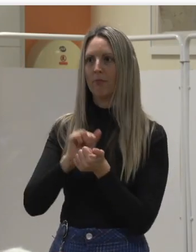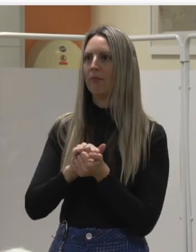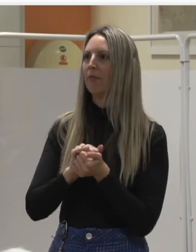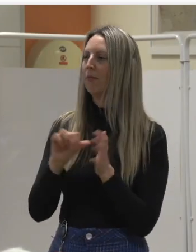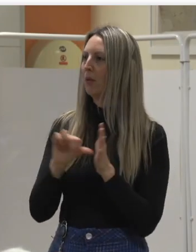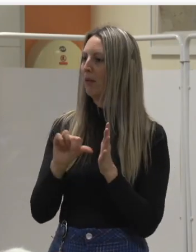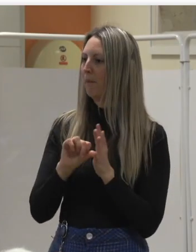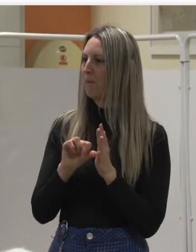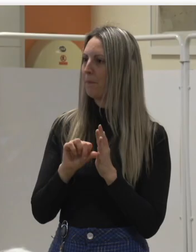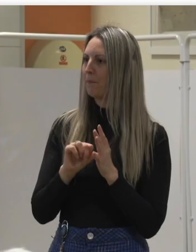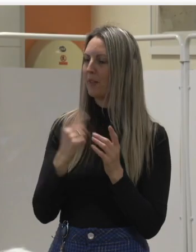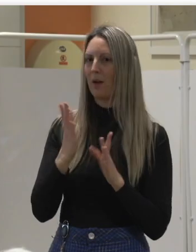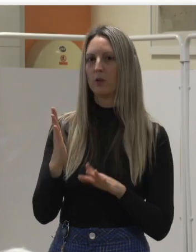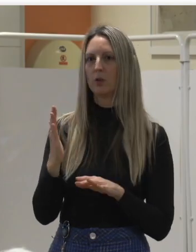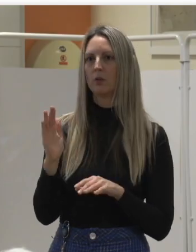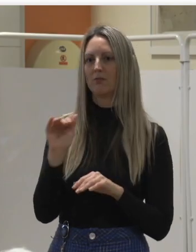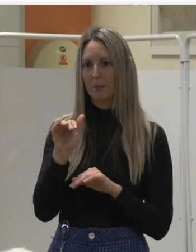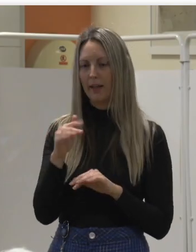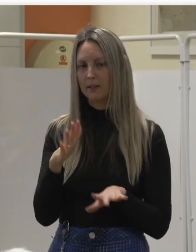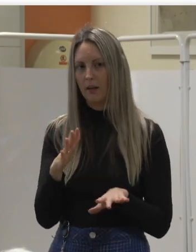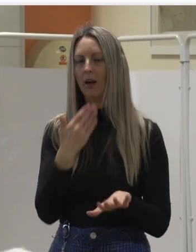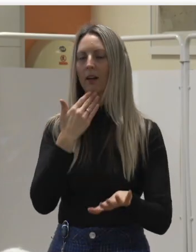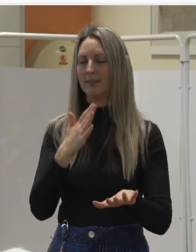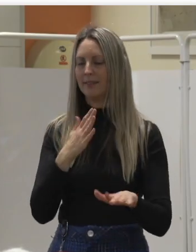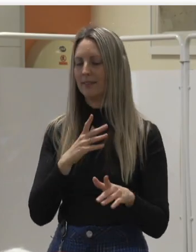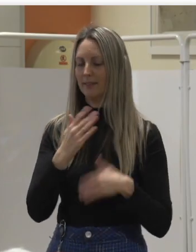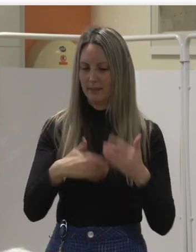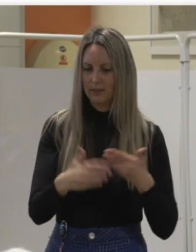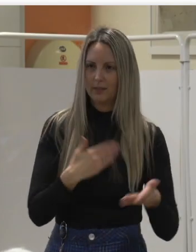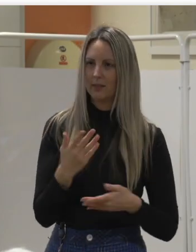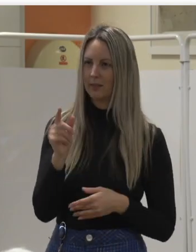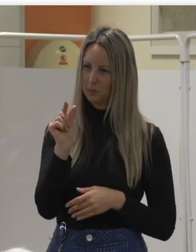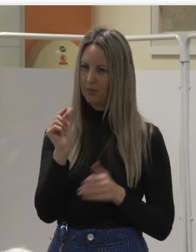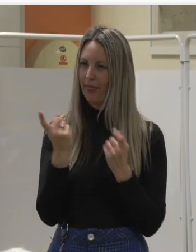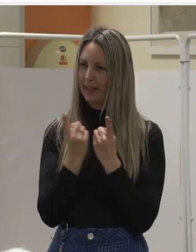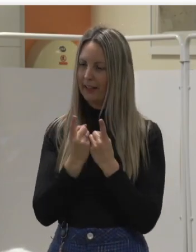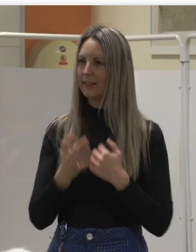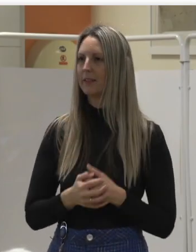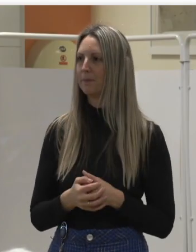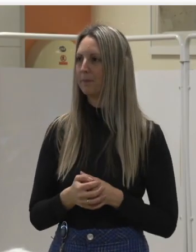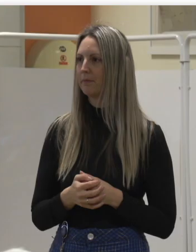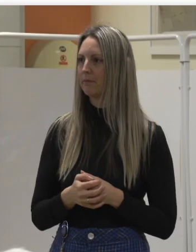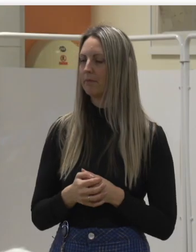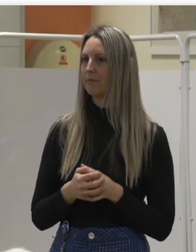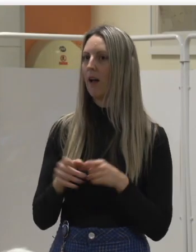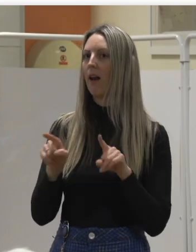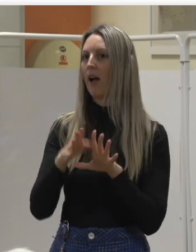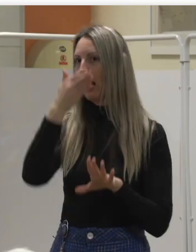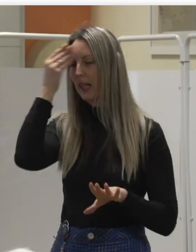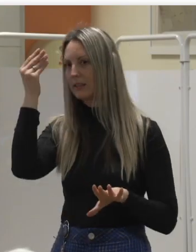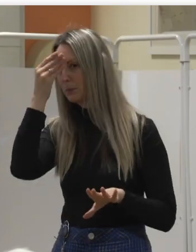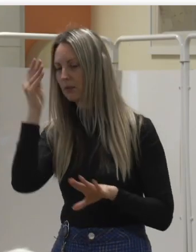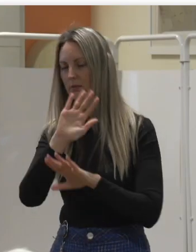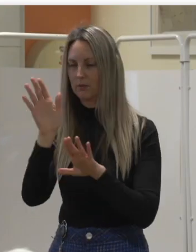Then somebody has to remind them as small things. It's not like a condition like Alzheimer's. You will